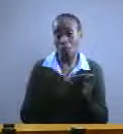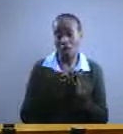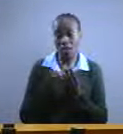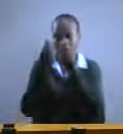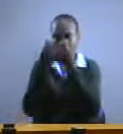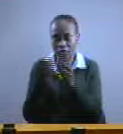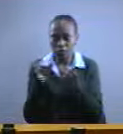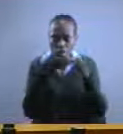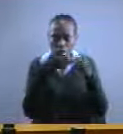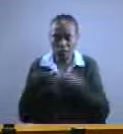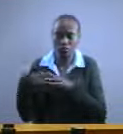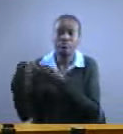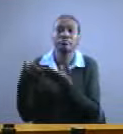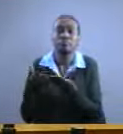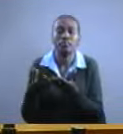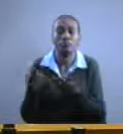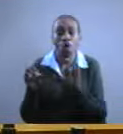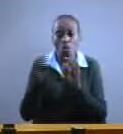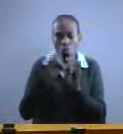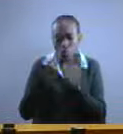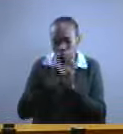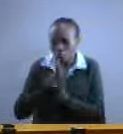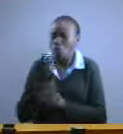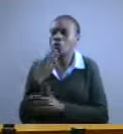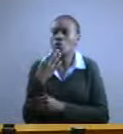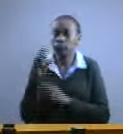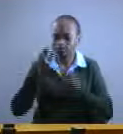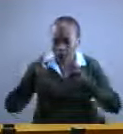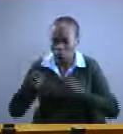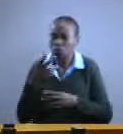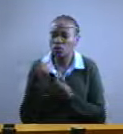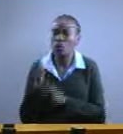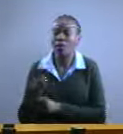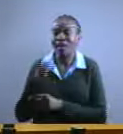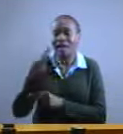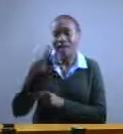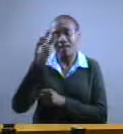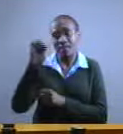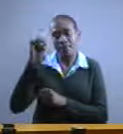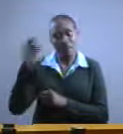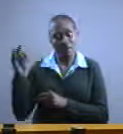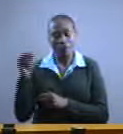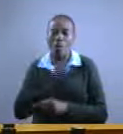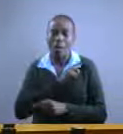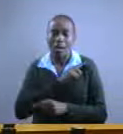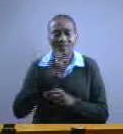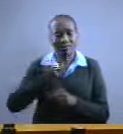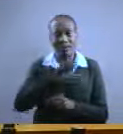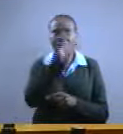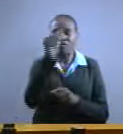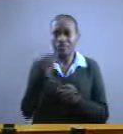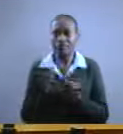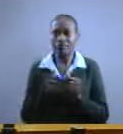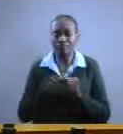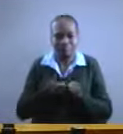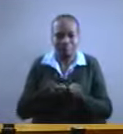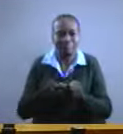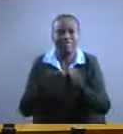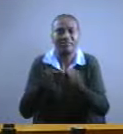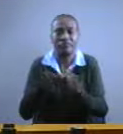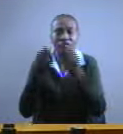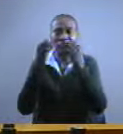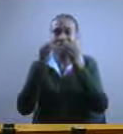Program conducted by the IMF and the World Bank regarding South Africa's adherence to international standards for